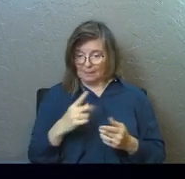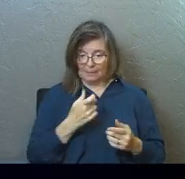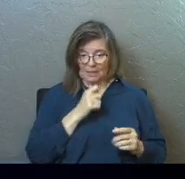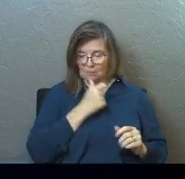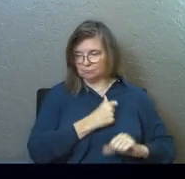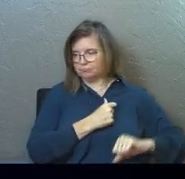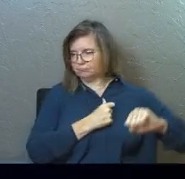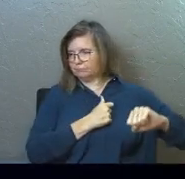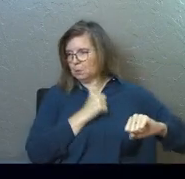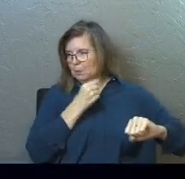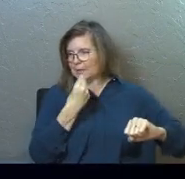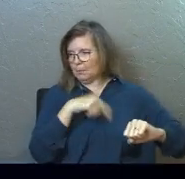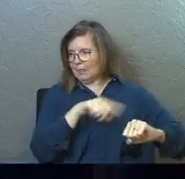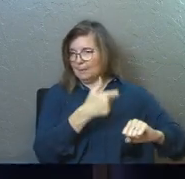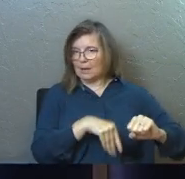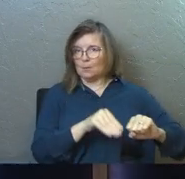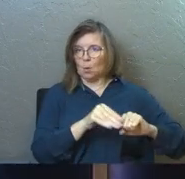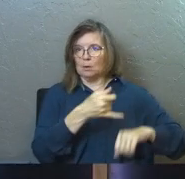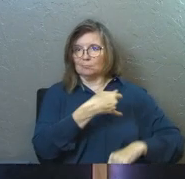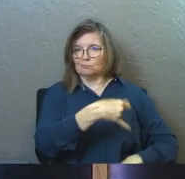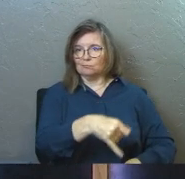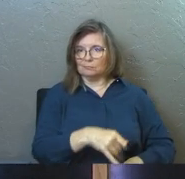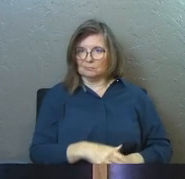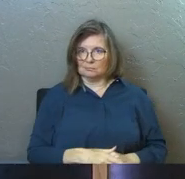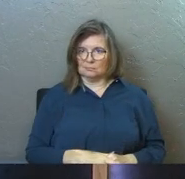Peter wouldn't eat with the Gentiles anymore.